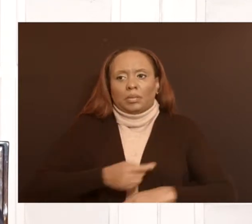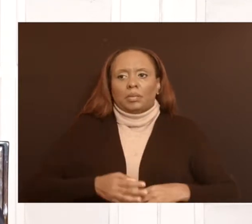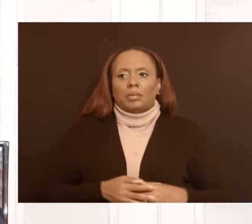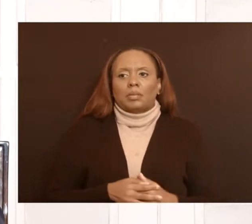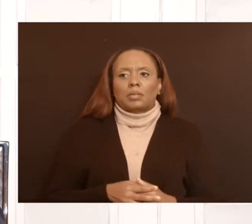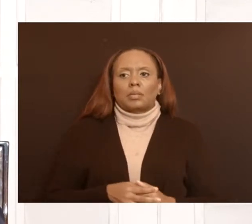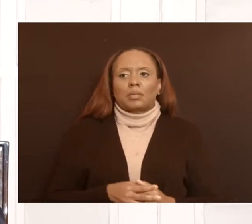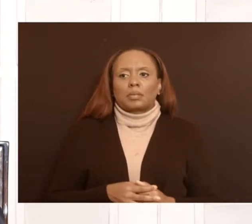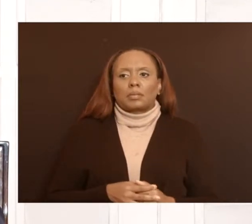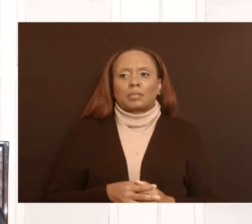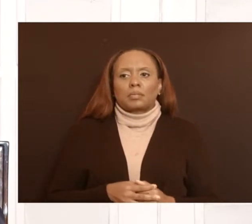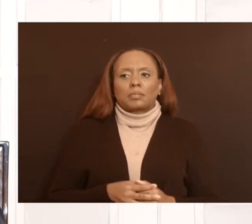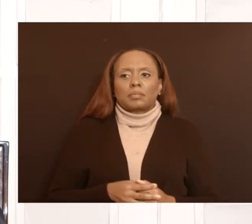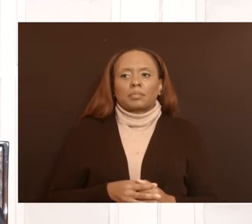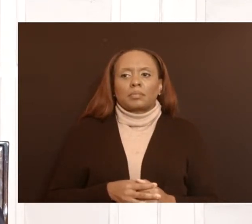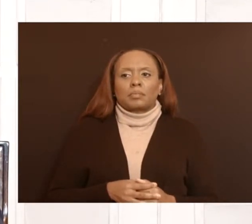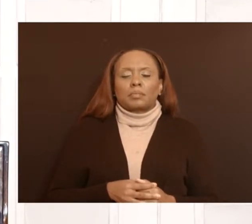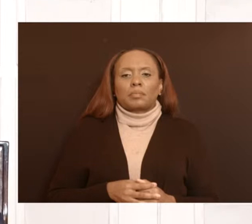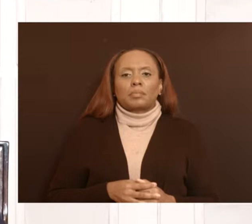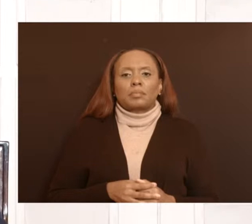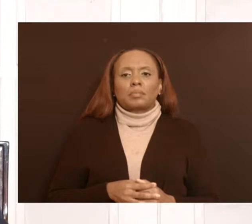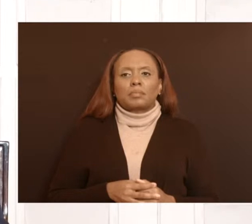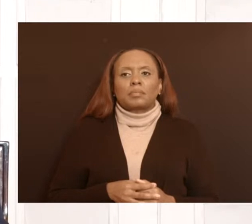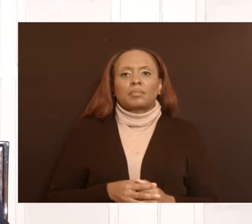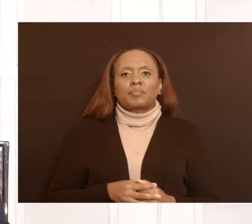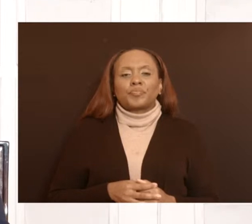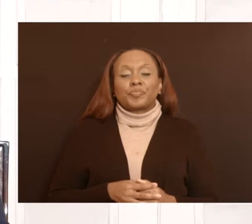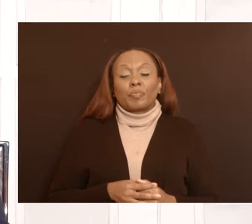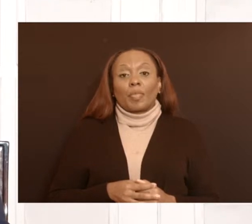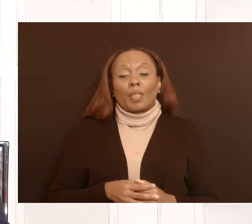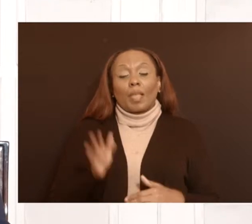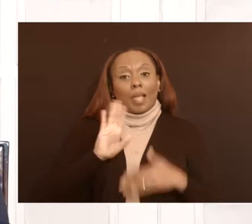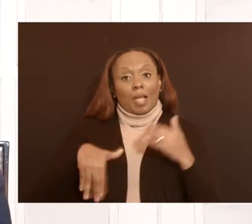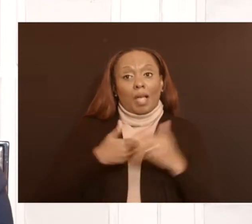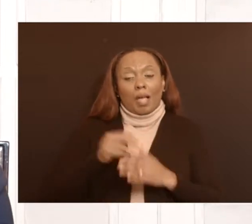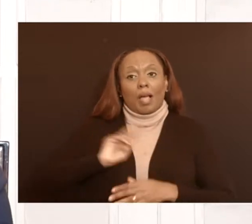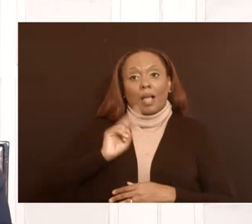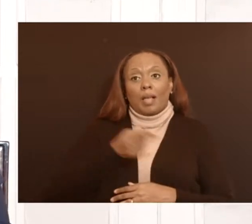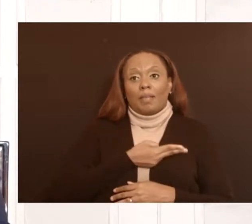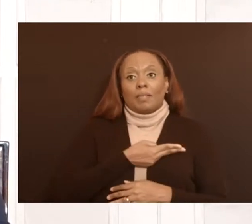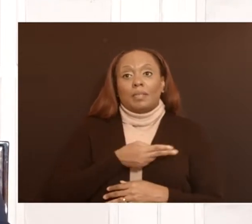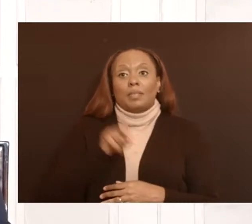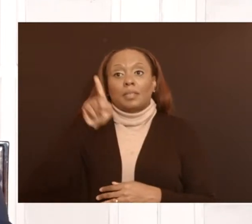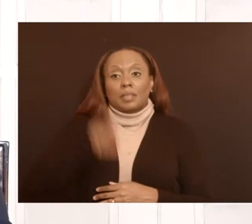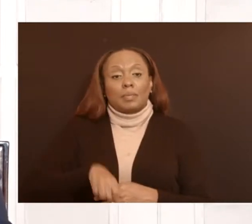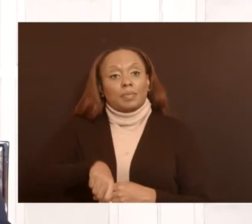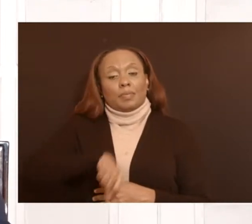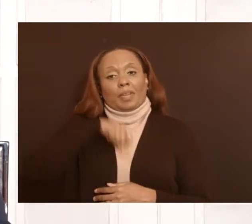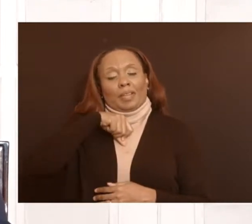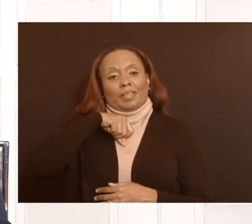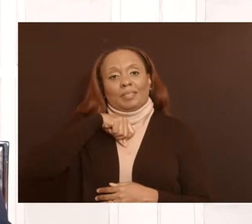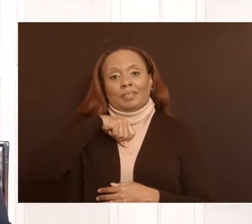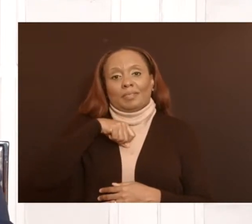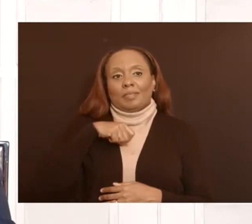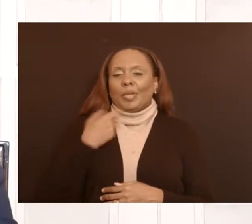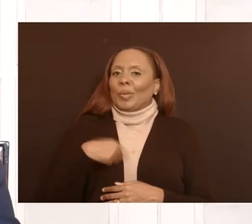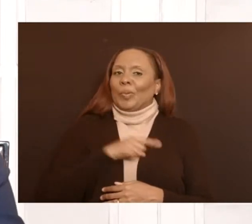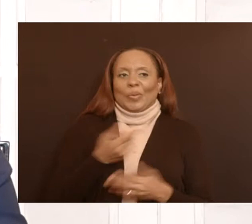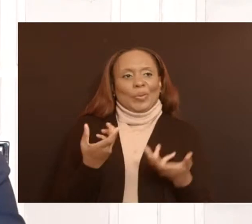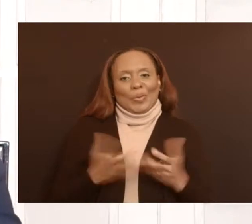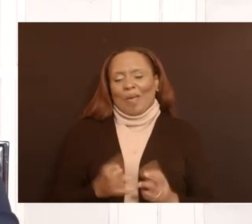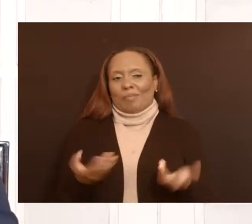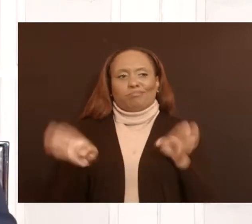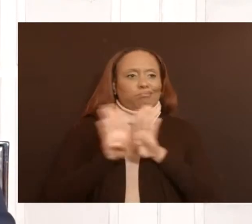point. And ultimately, I think we all need to be proud of in Barbados. None of us wants another lockdown.